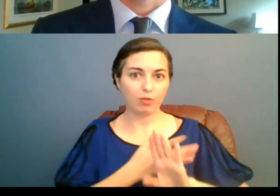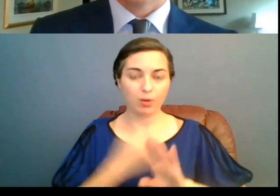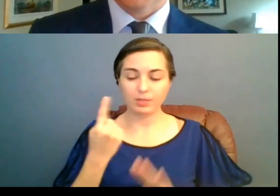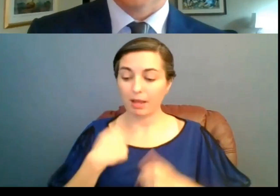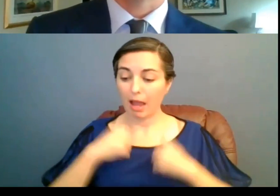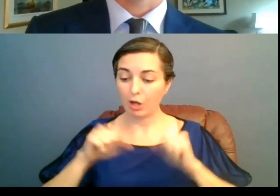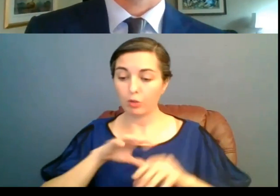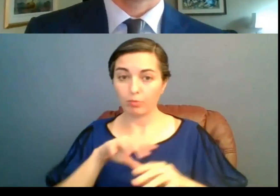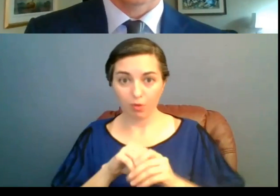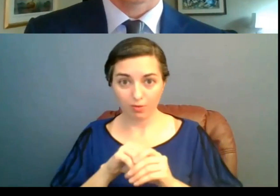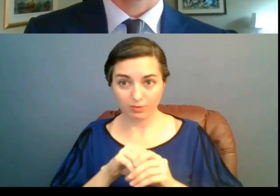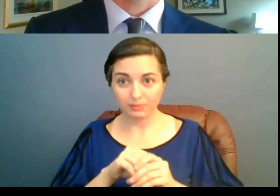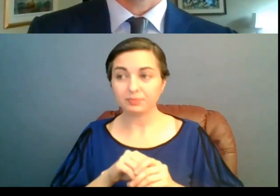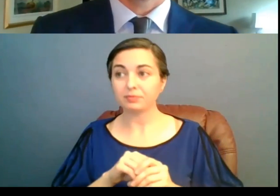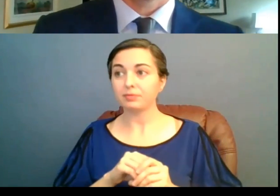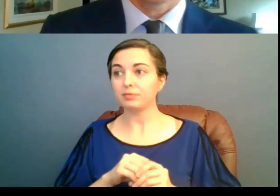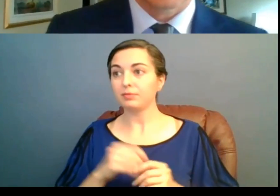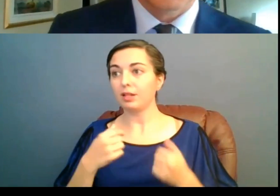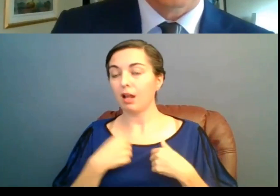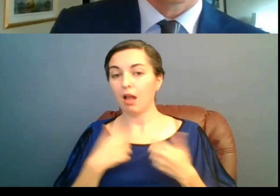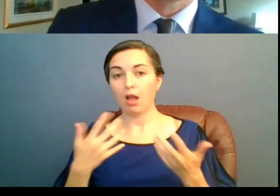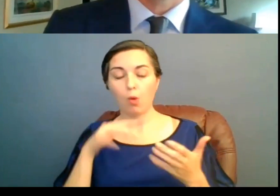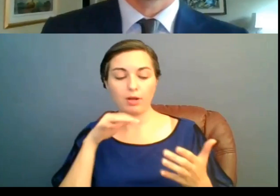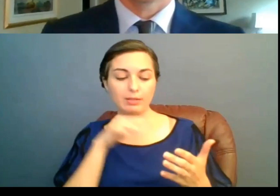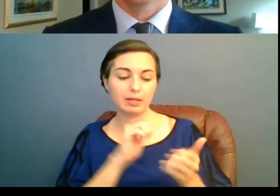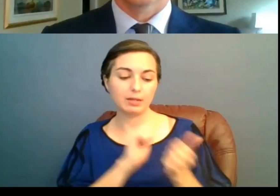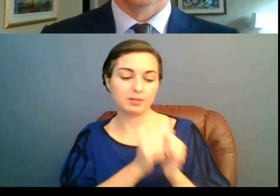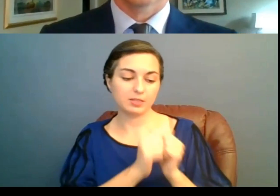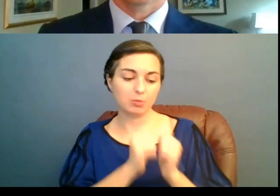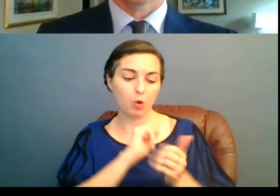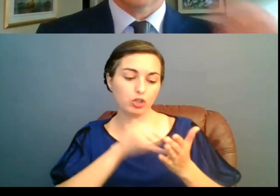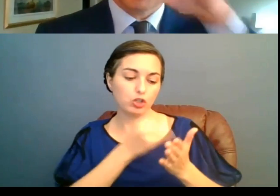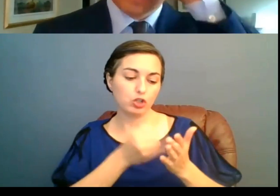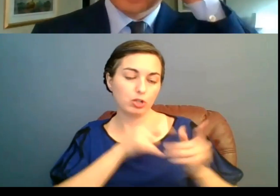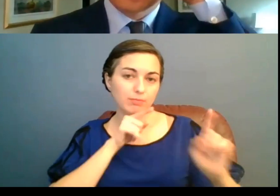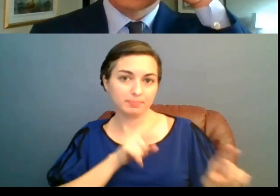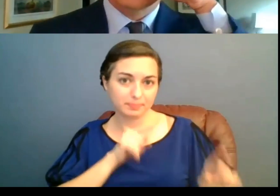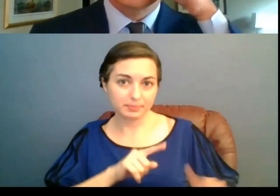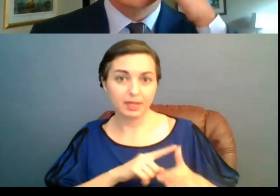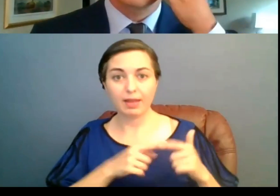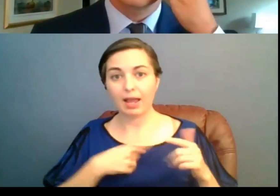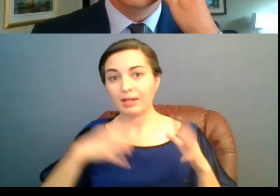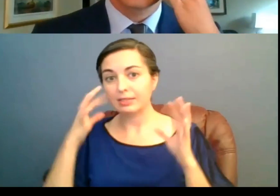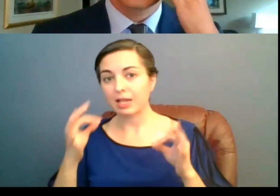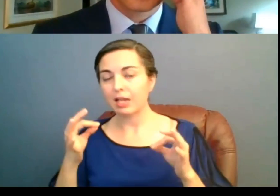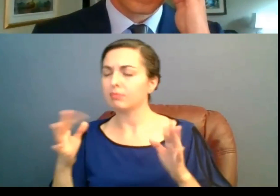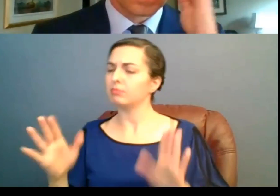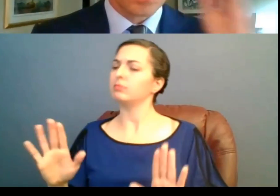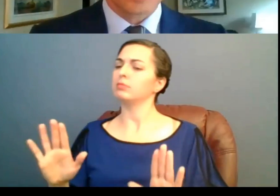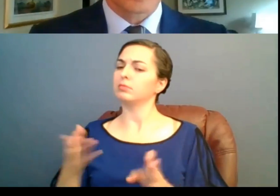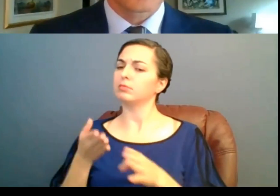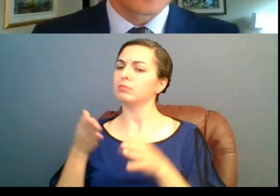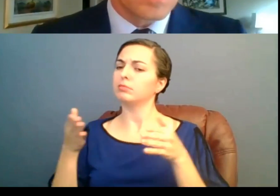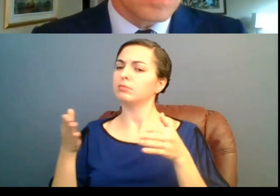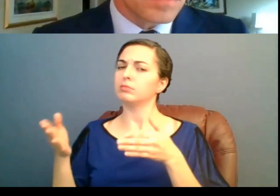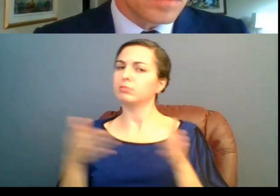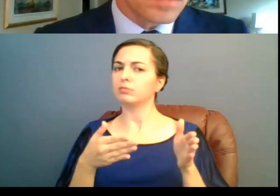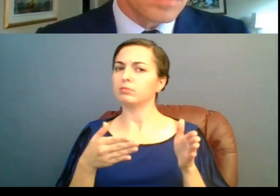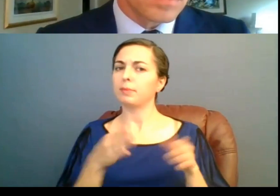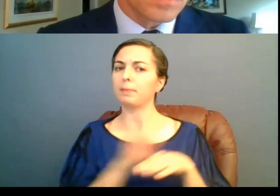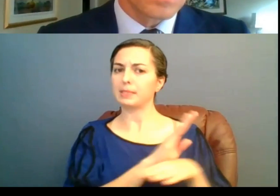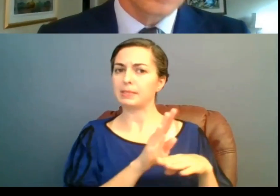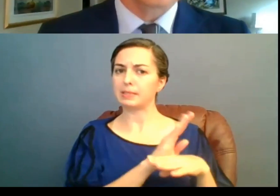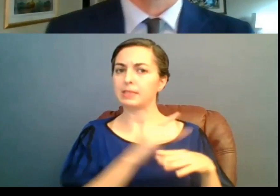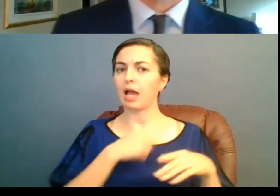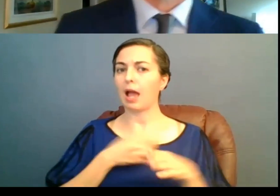So was going to study sports journalism, then decided that I was actually going to go the business route. So I majored in